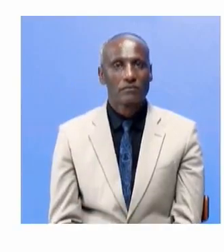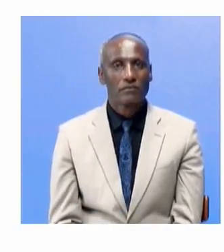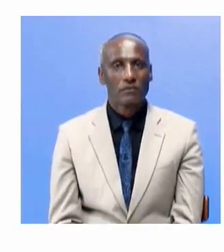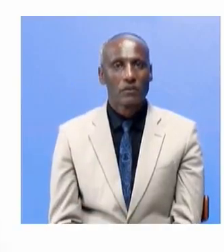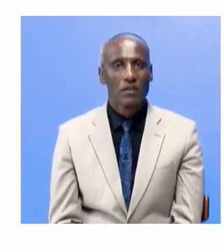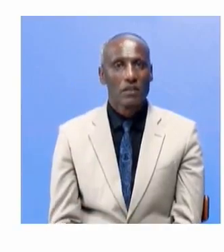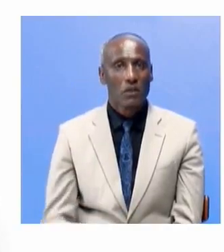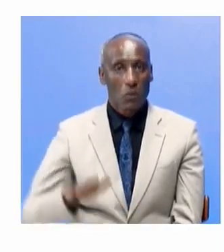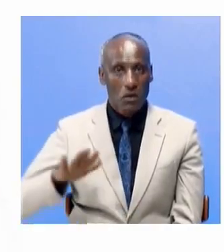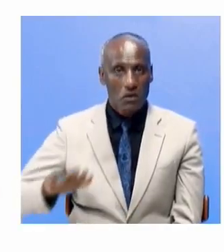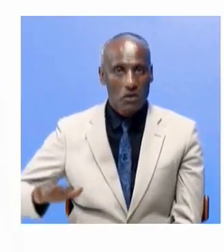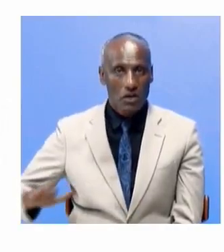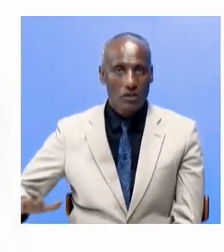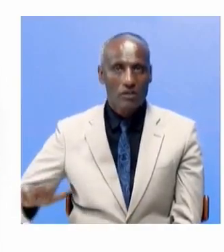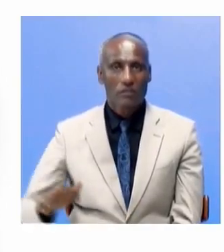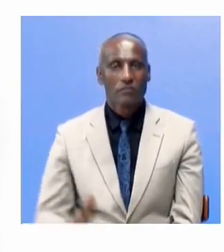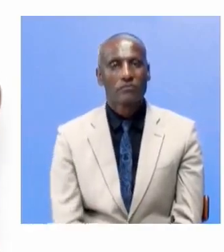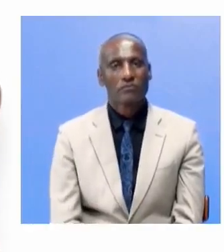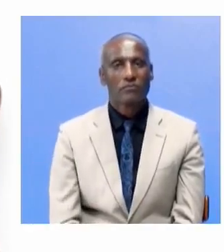younger.